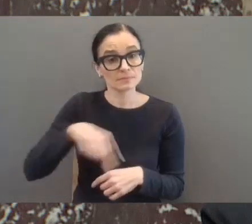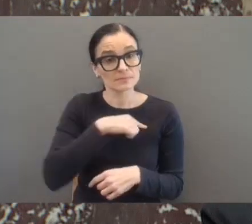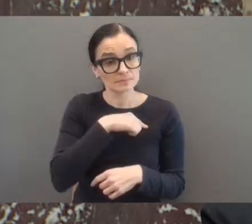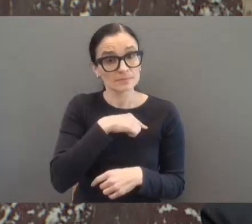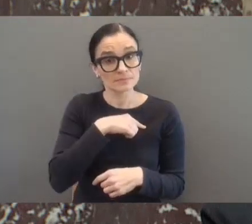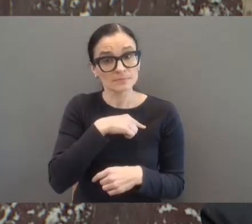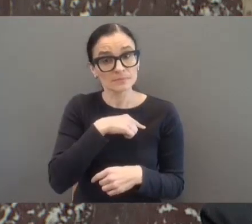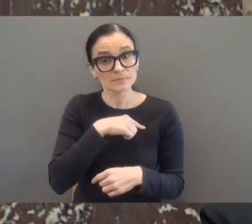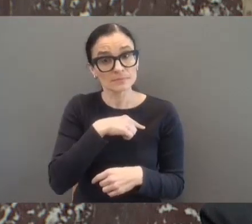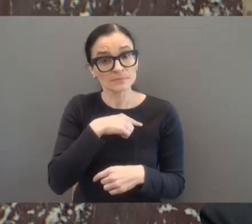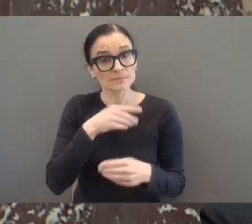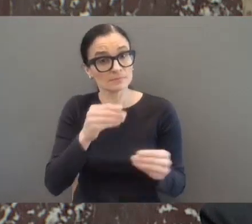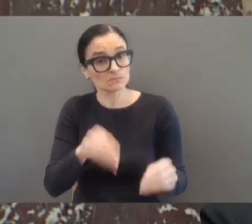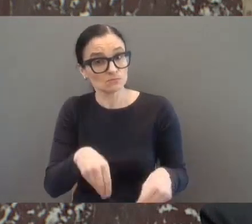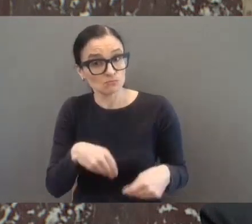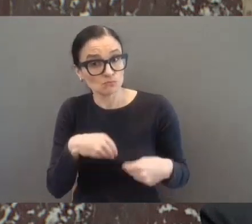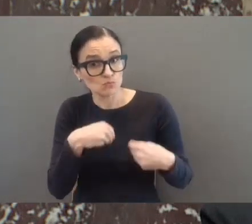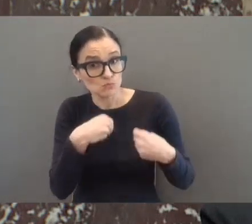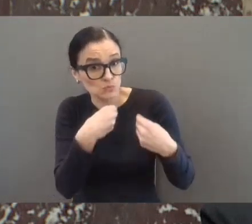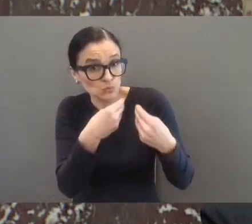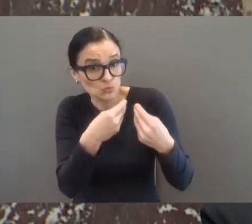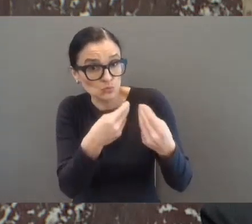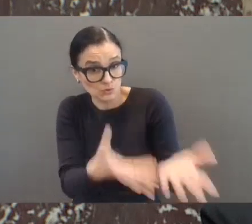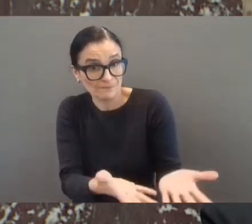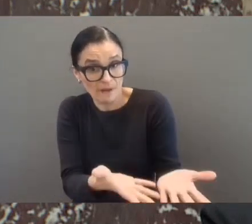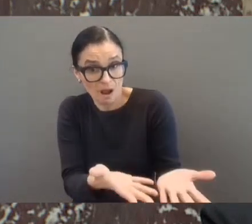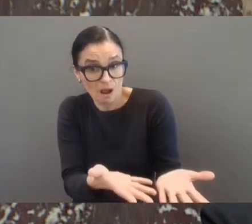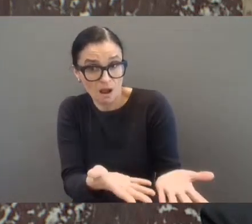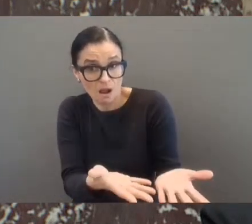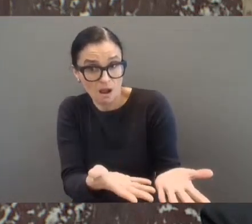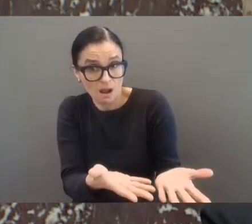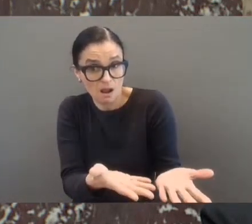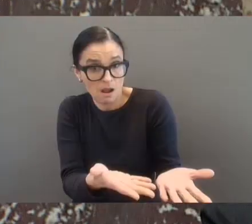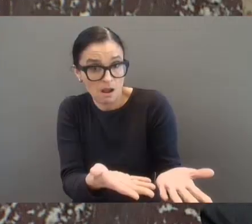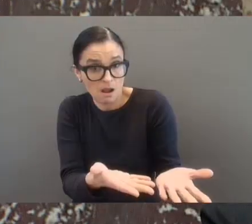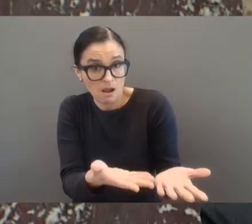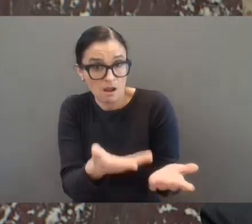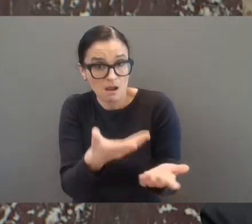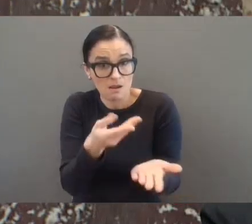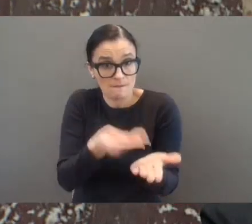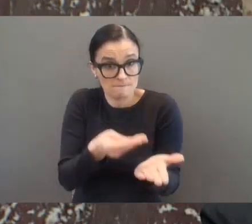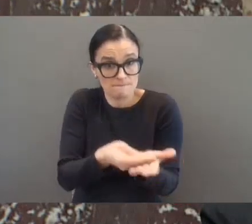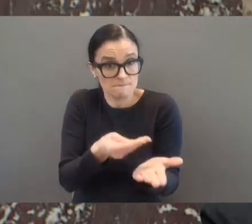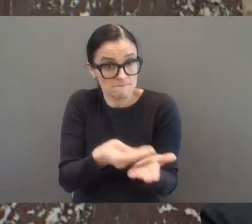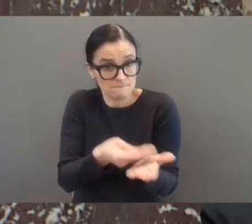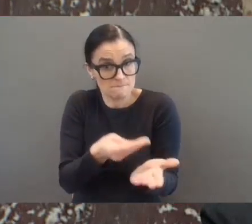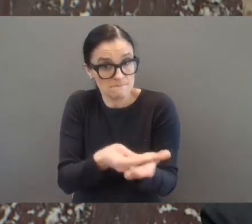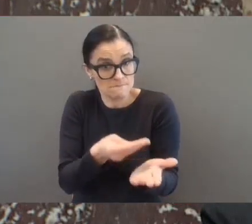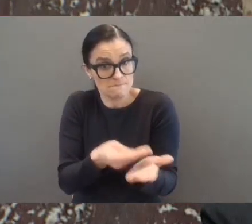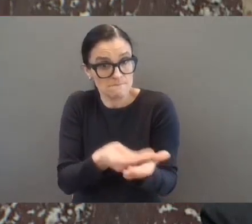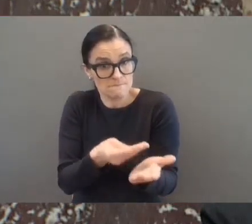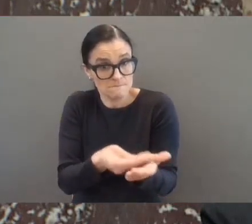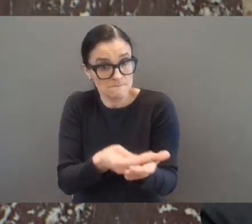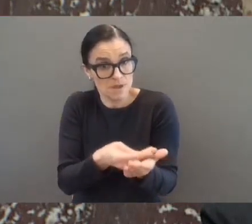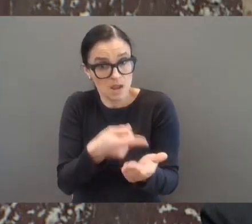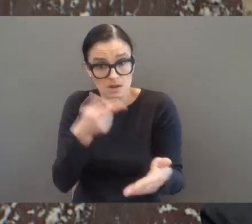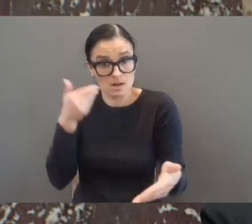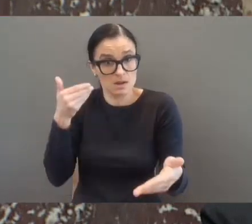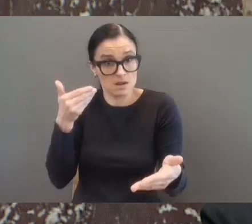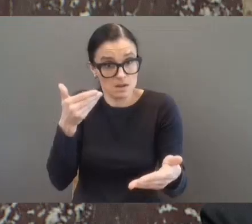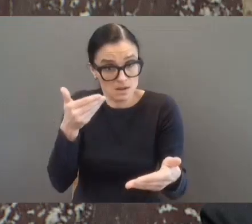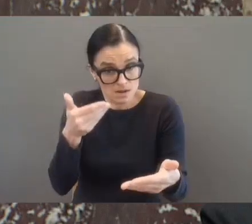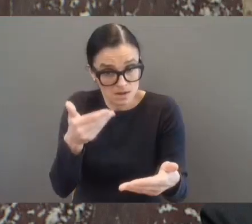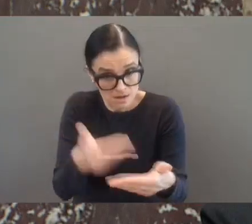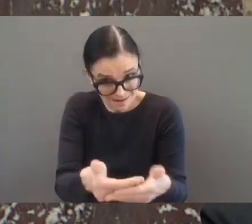funding to fully cover the police dispatch service until March 31st, 2025, with the